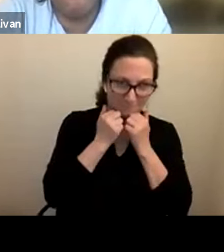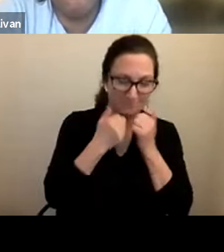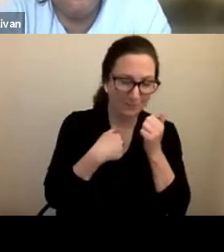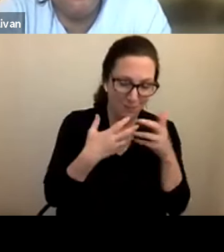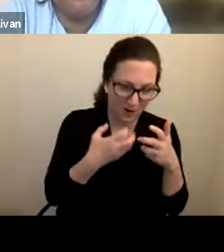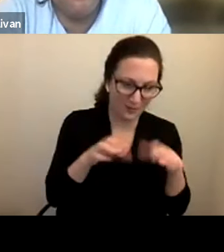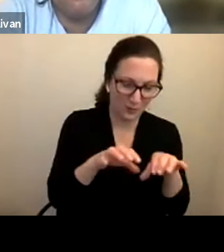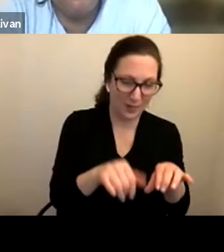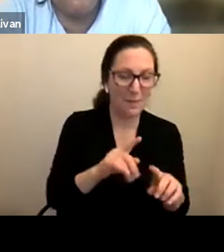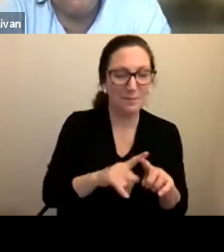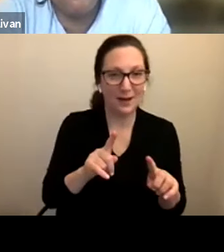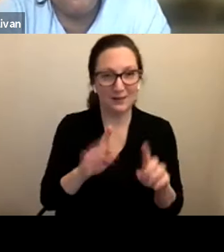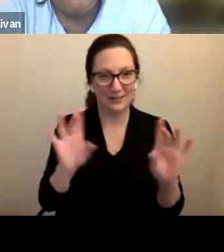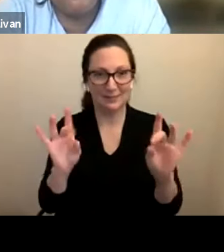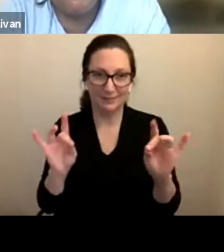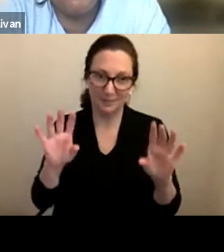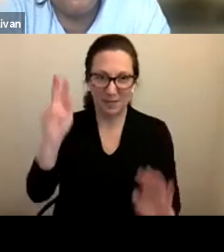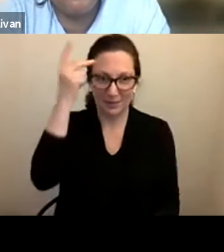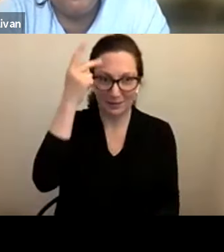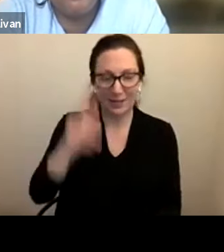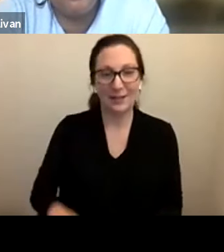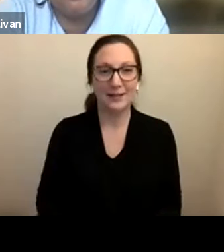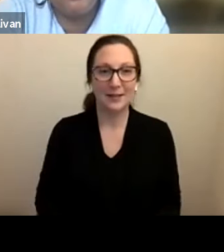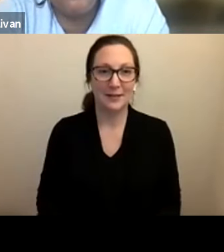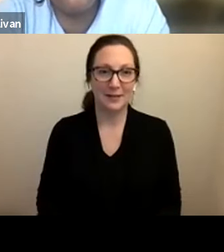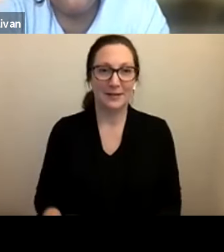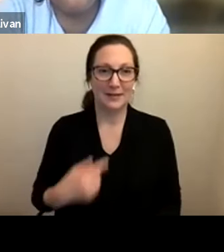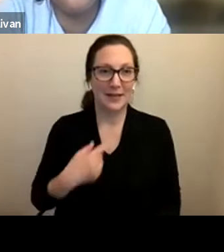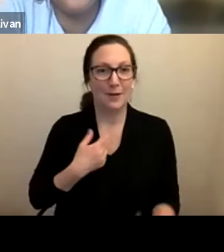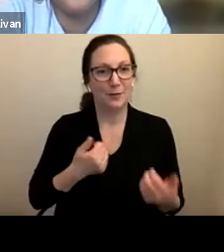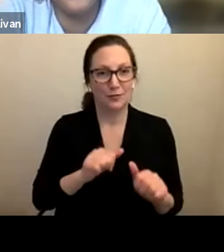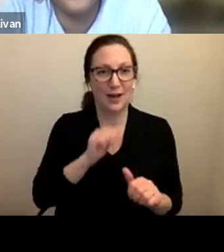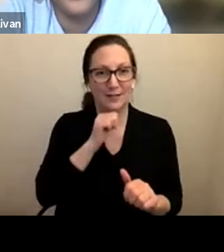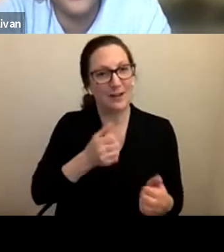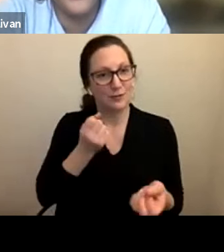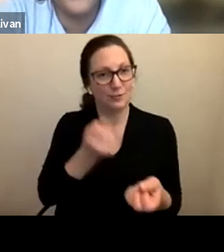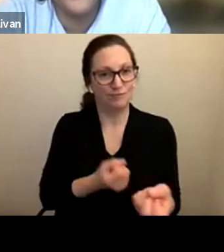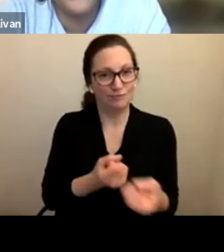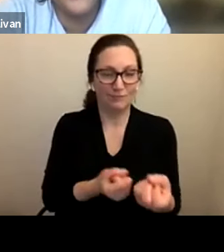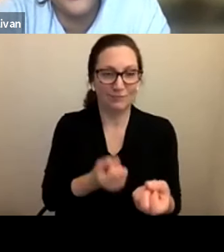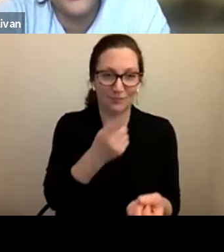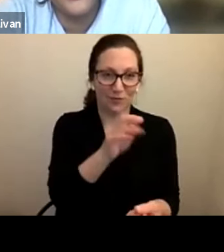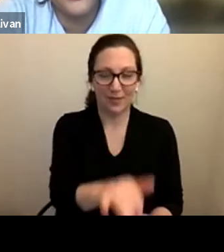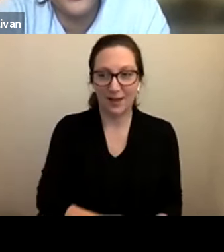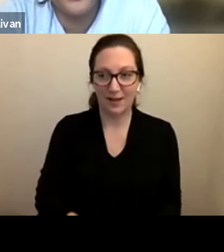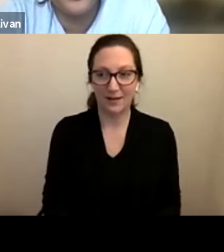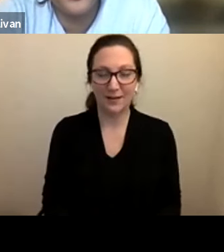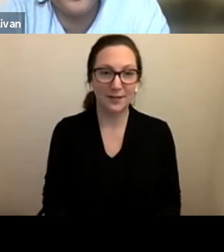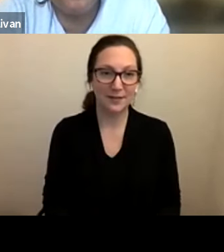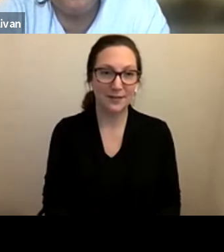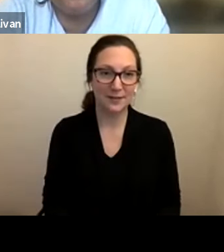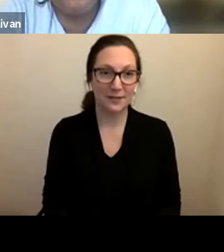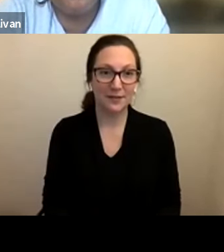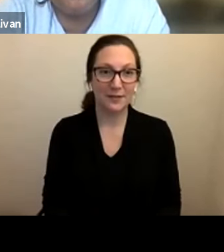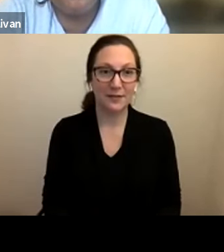feels political. So I was trying to not champion that too much, but you know,